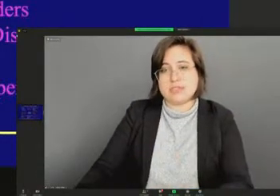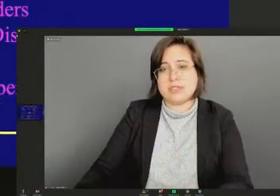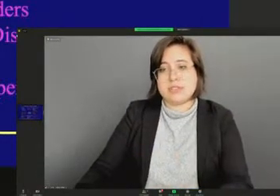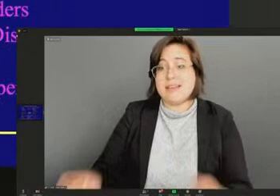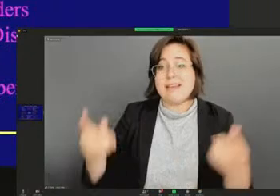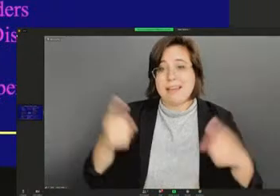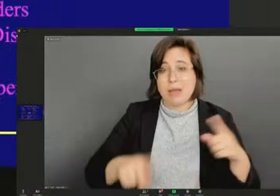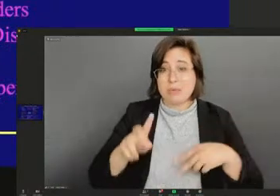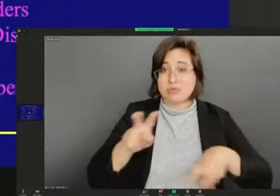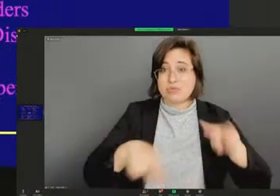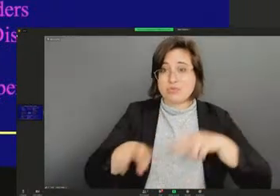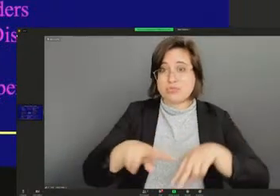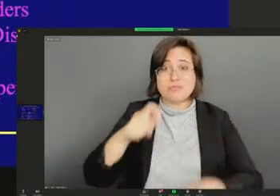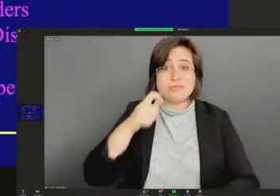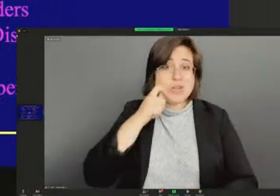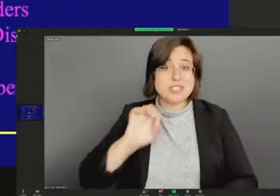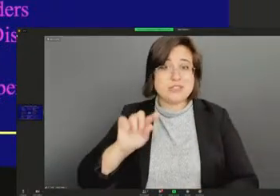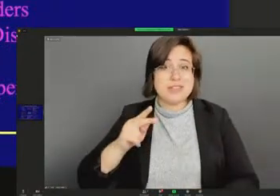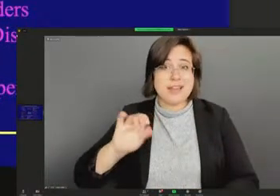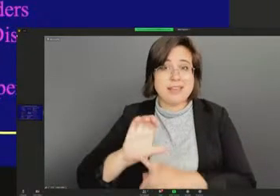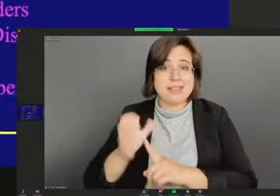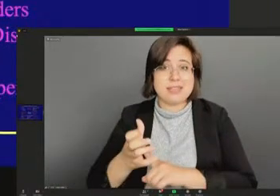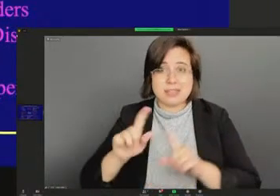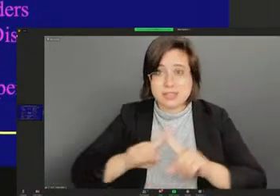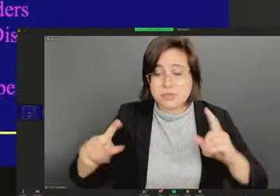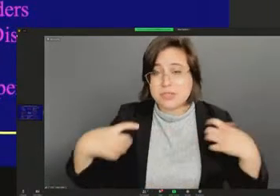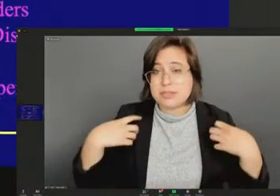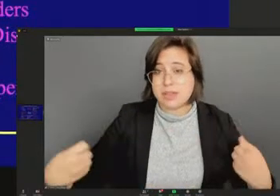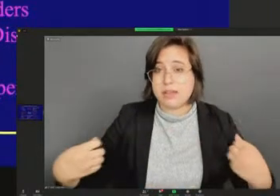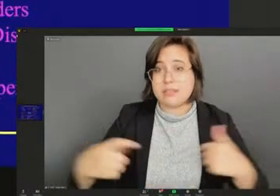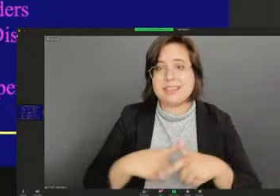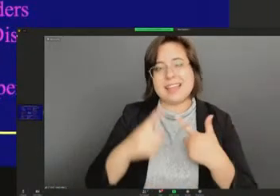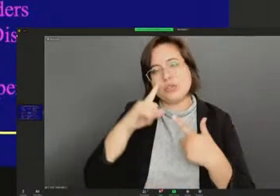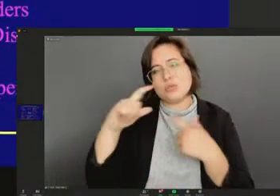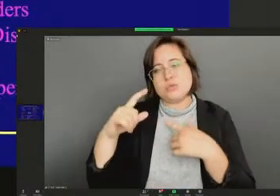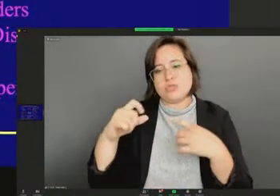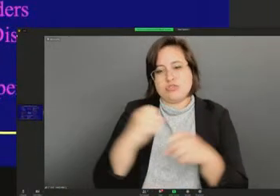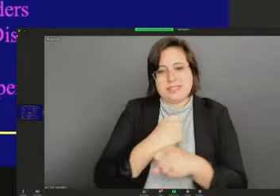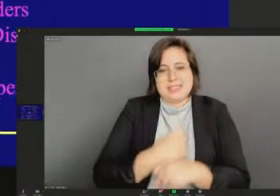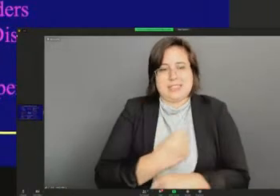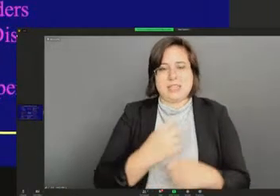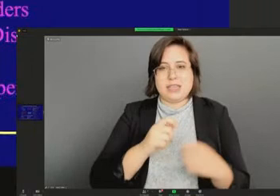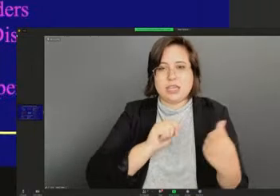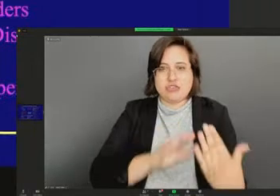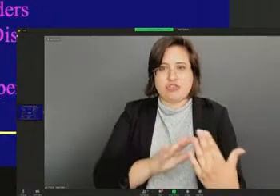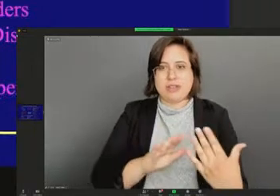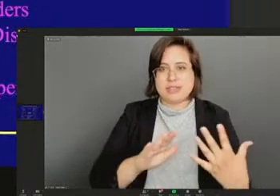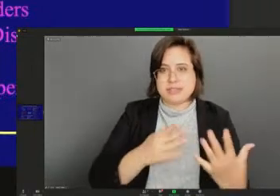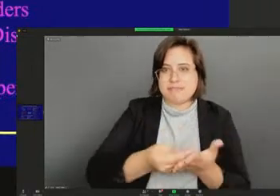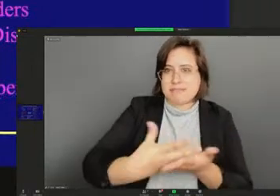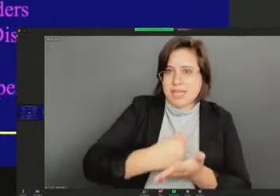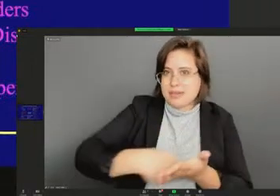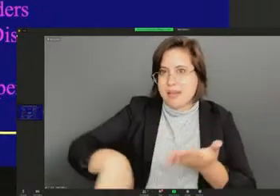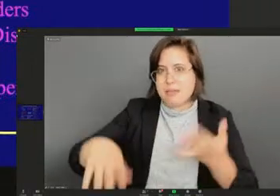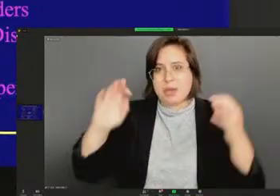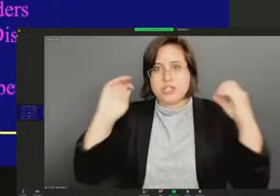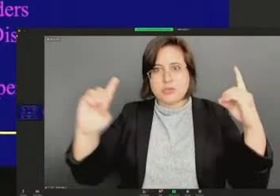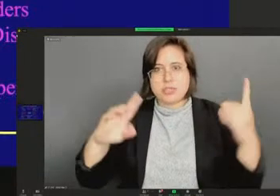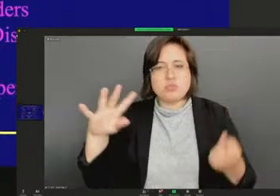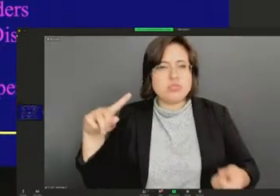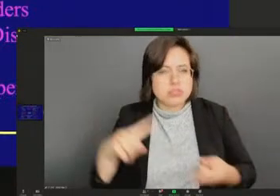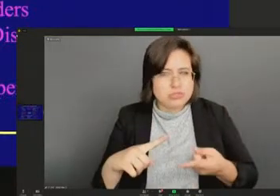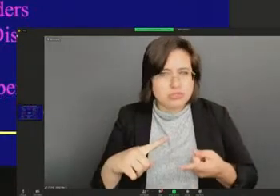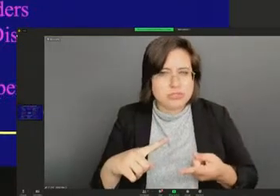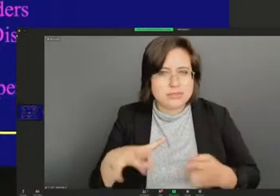observe racial ethnic differences in health and you statistically adjust them for income and education, and that reduces the effect, but there still is a